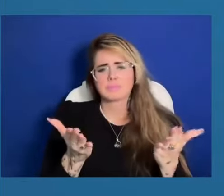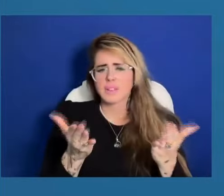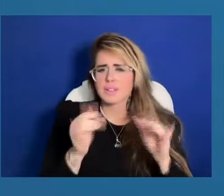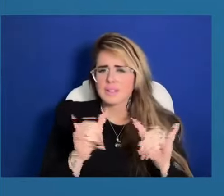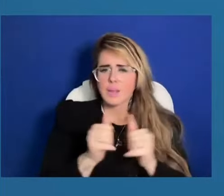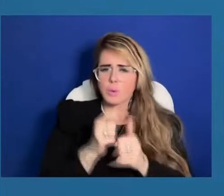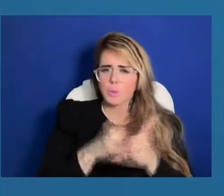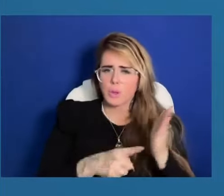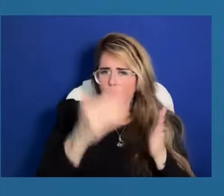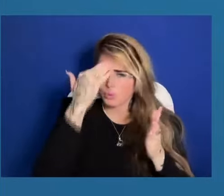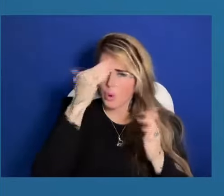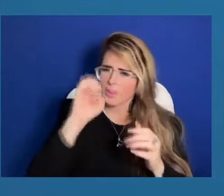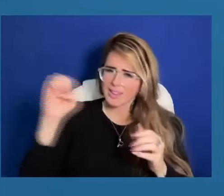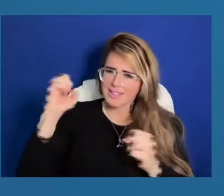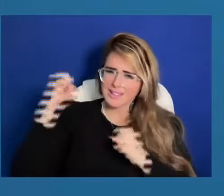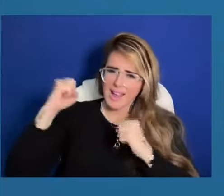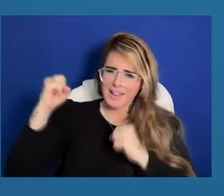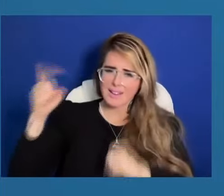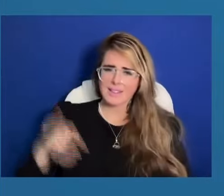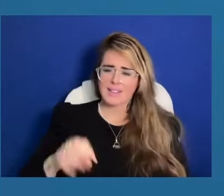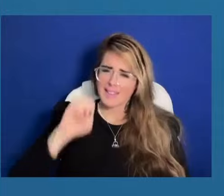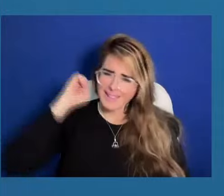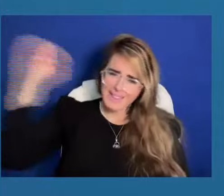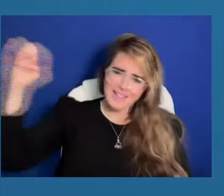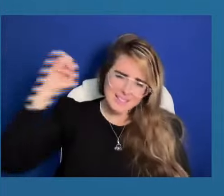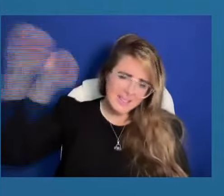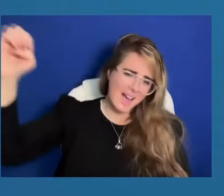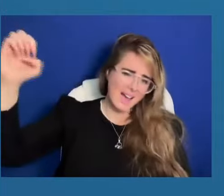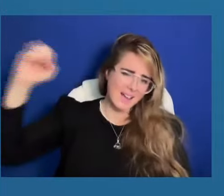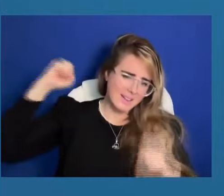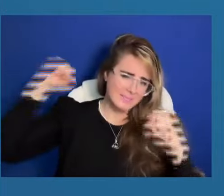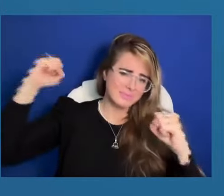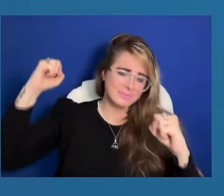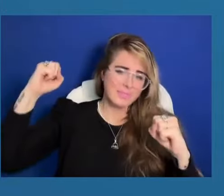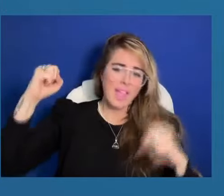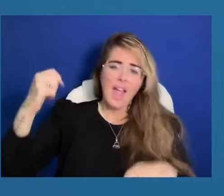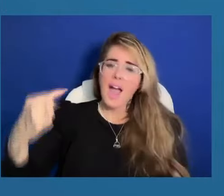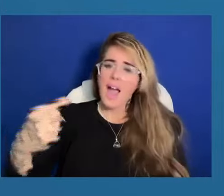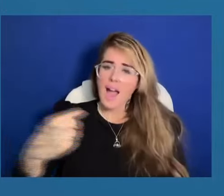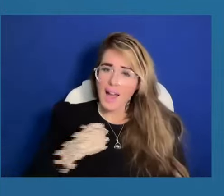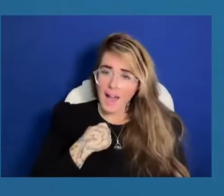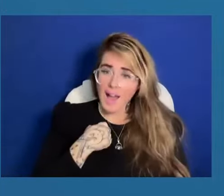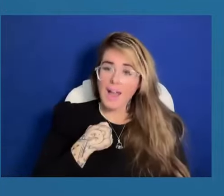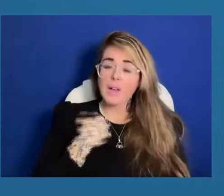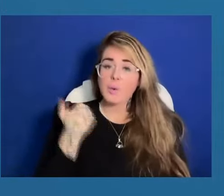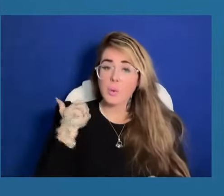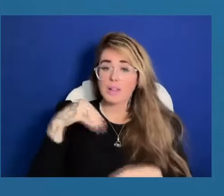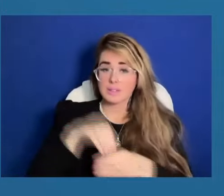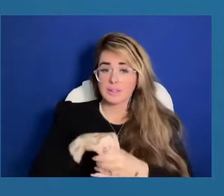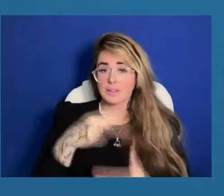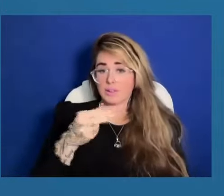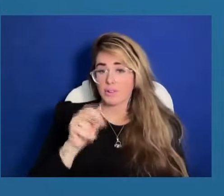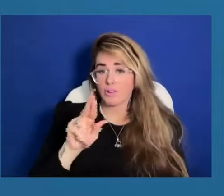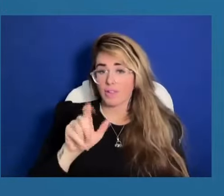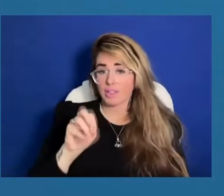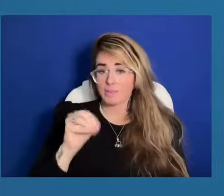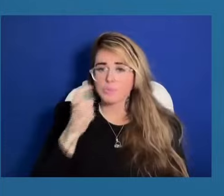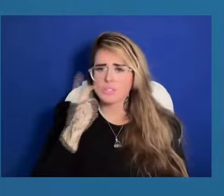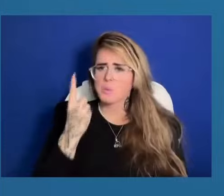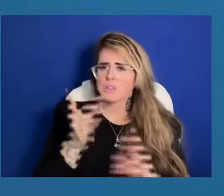East side. East side. I was in Harlem not long ago, and somebody said, oh no, this